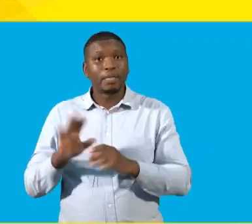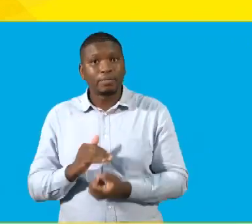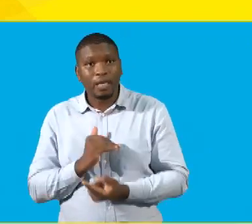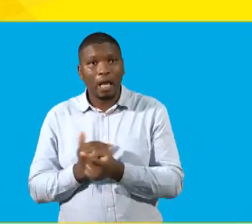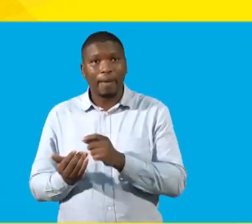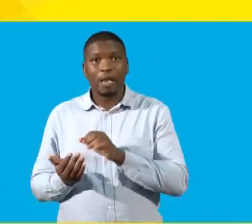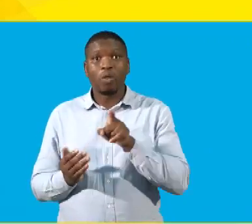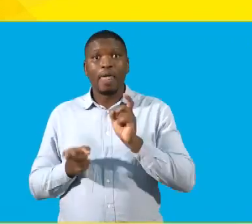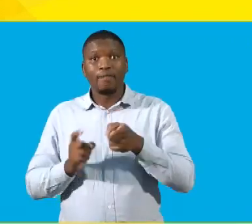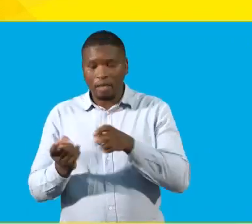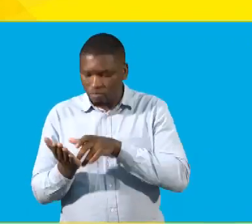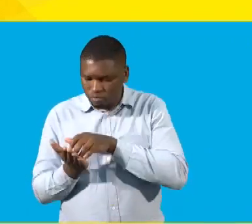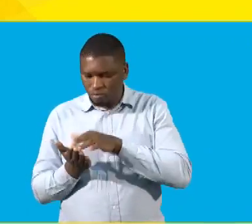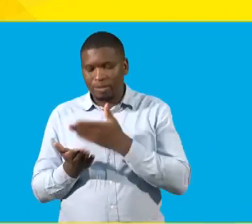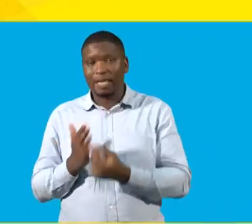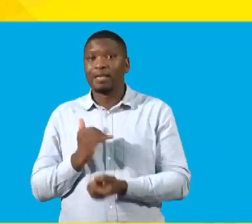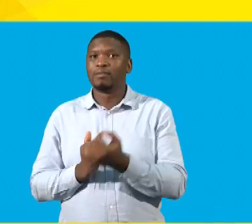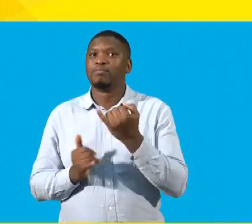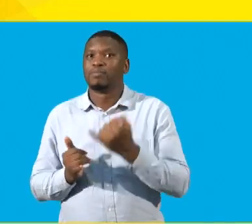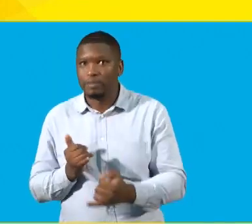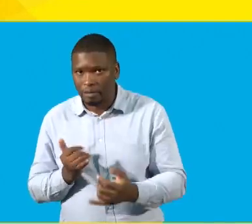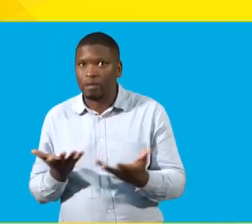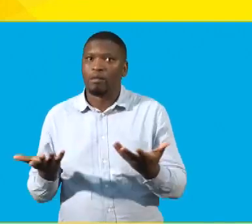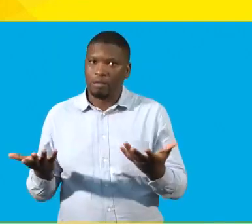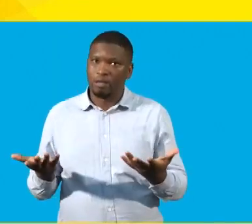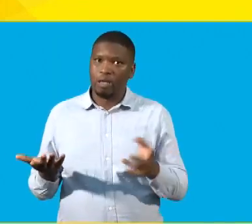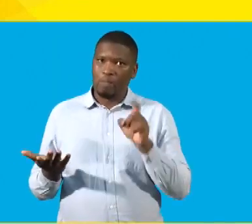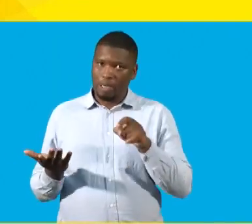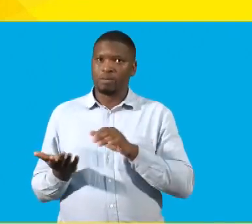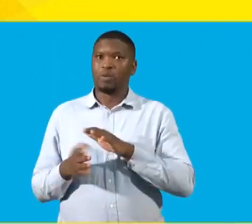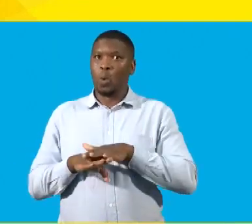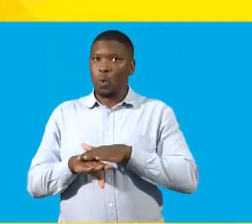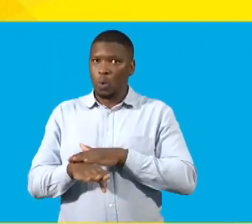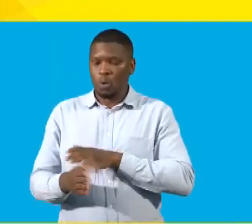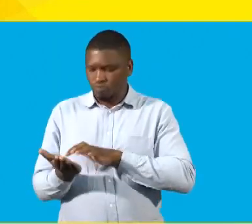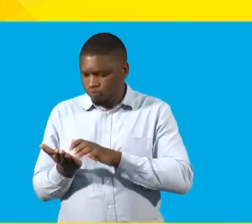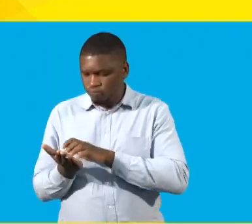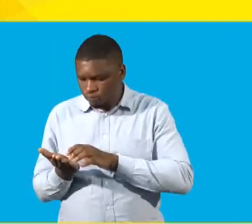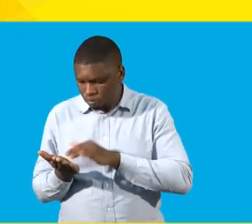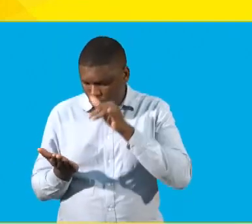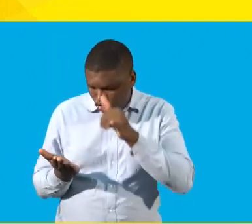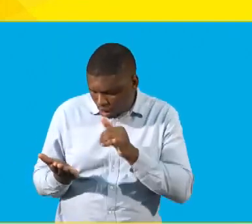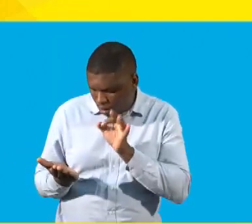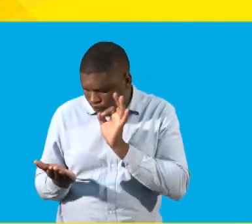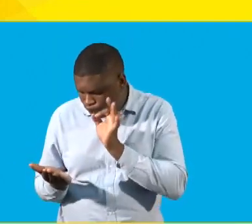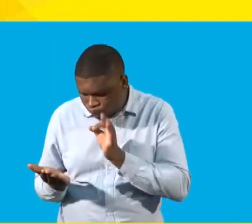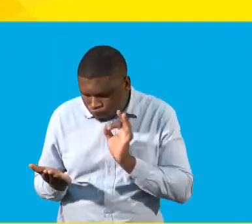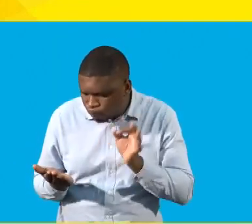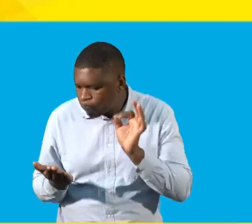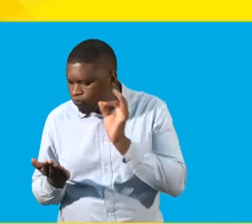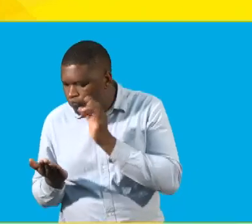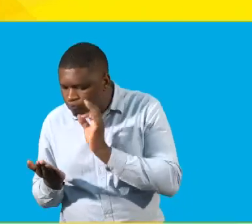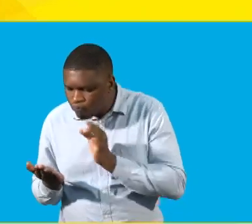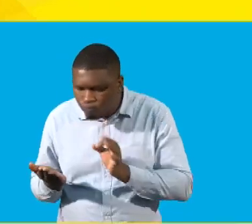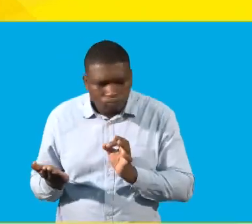in those numbers too fast, then the calculator does not capture some of the numbers. So double check if every value is in